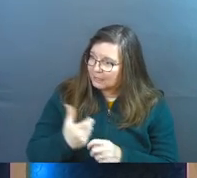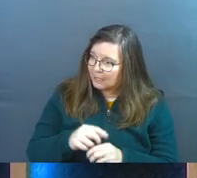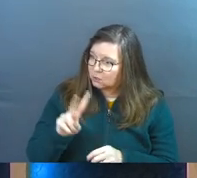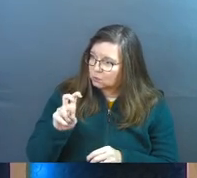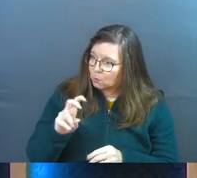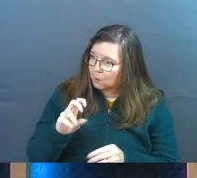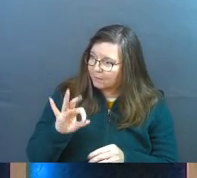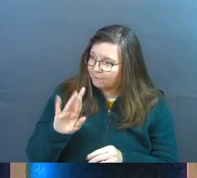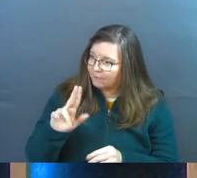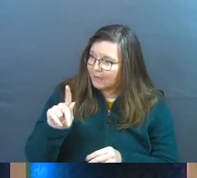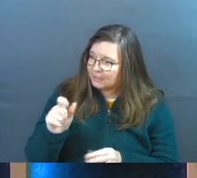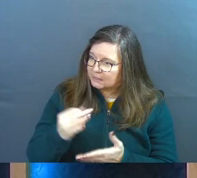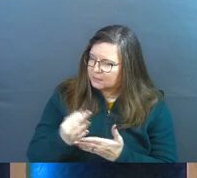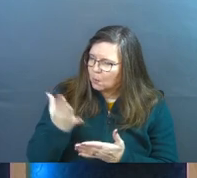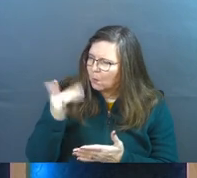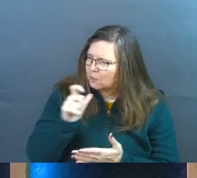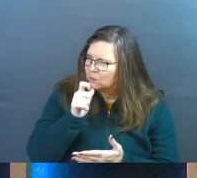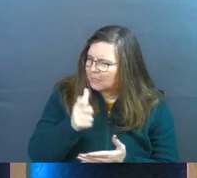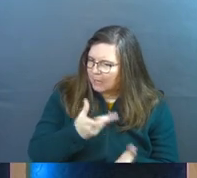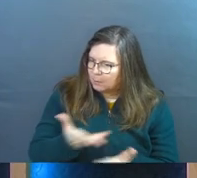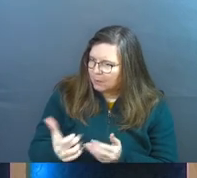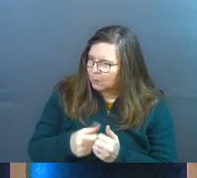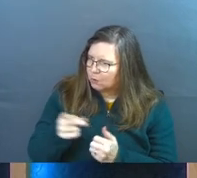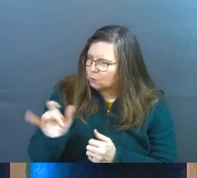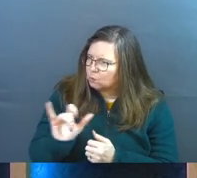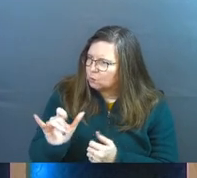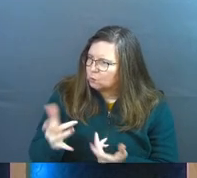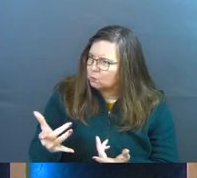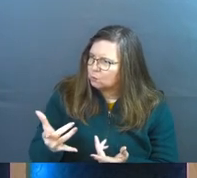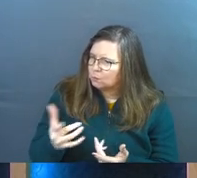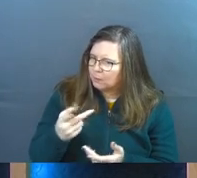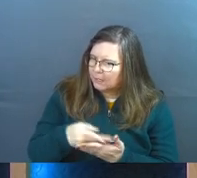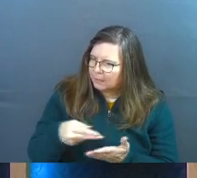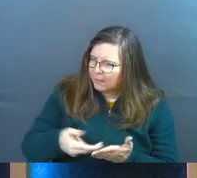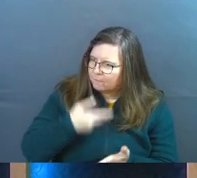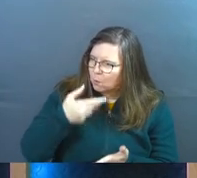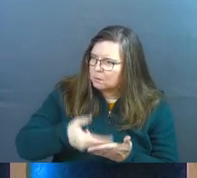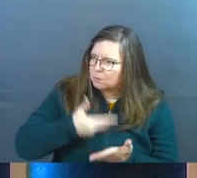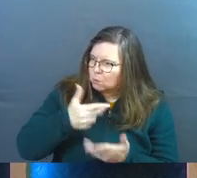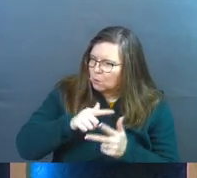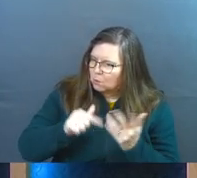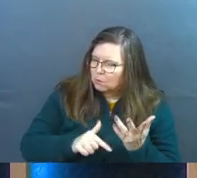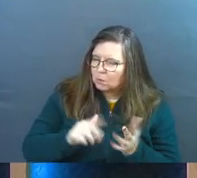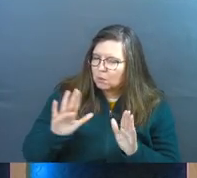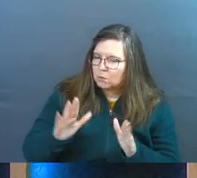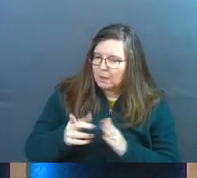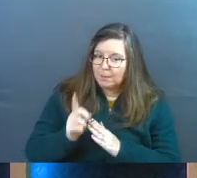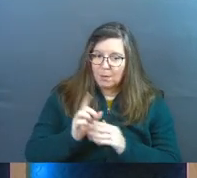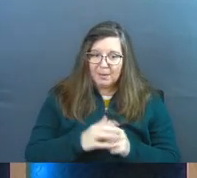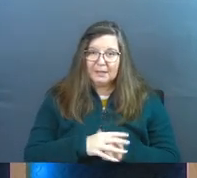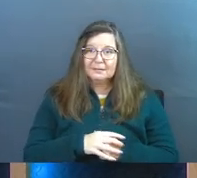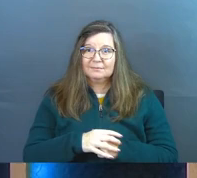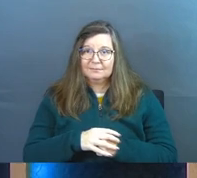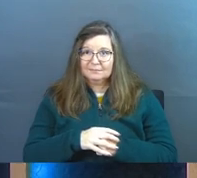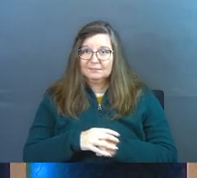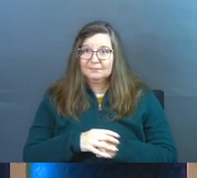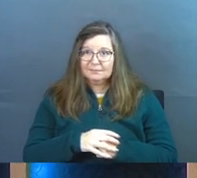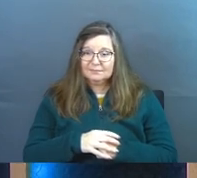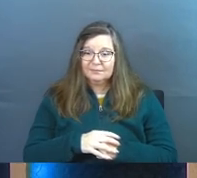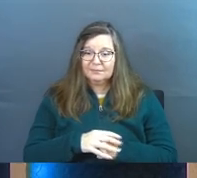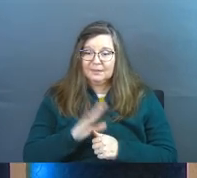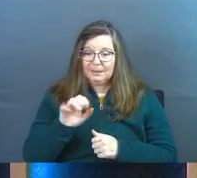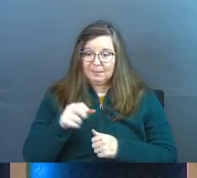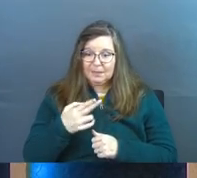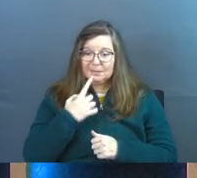get 200 francs. Why did you not carry them away with the forks and the spoons? What a great moment.